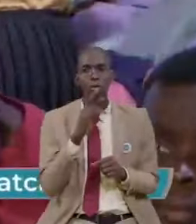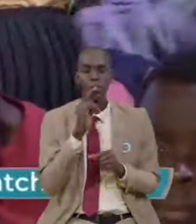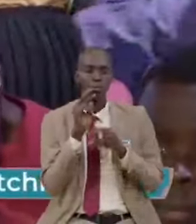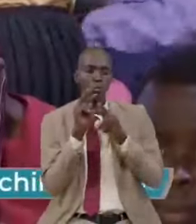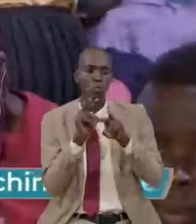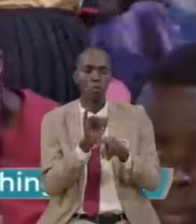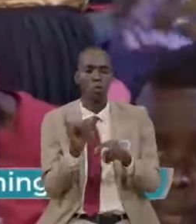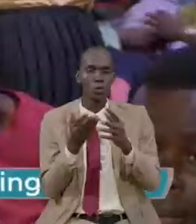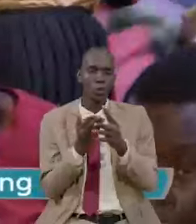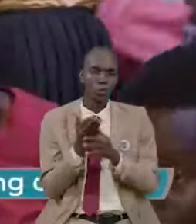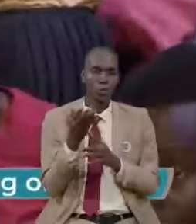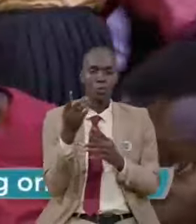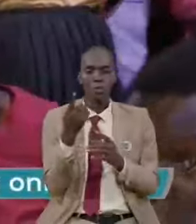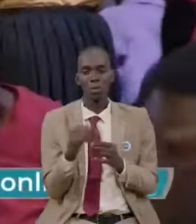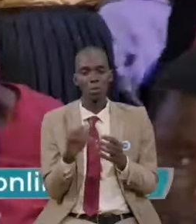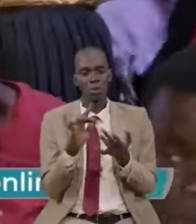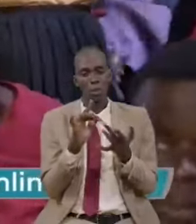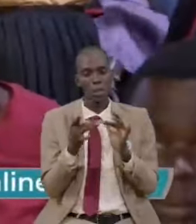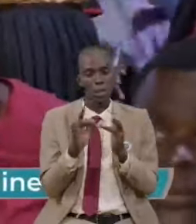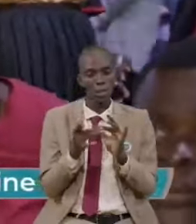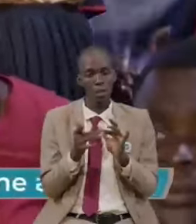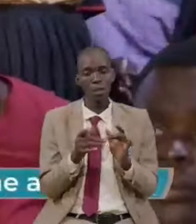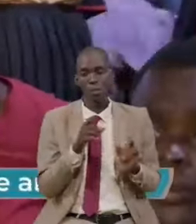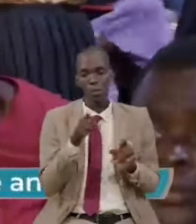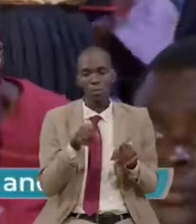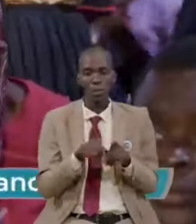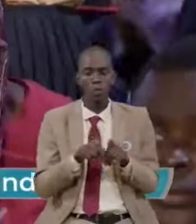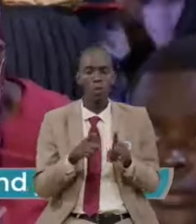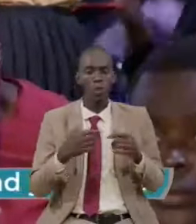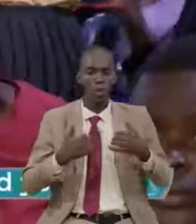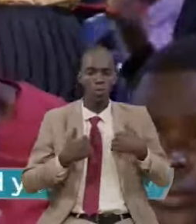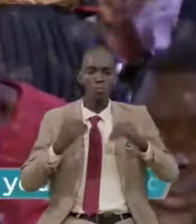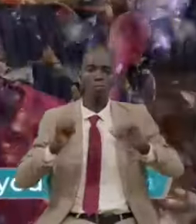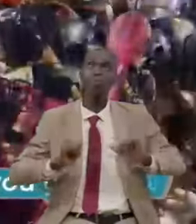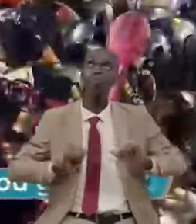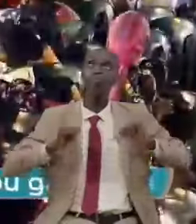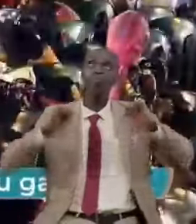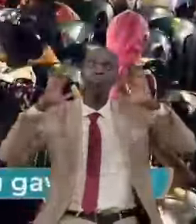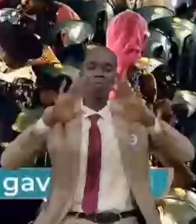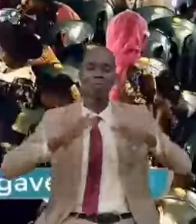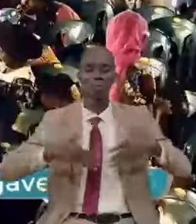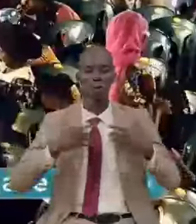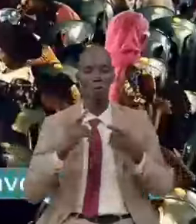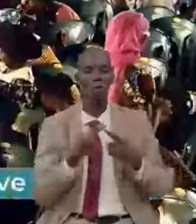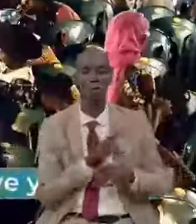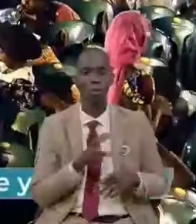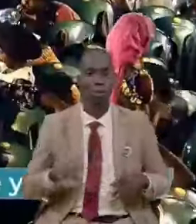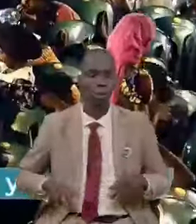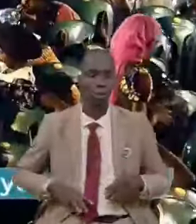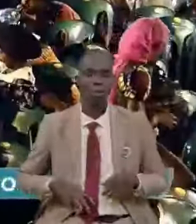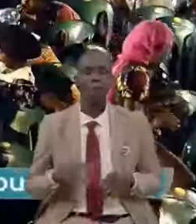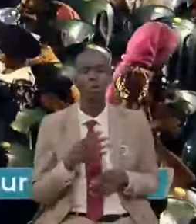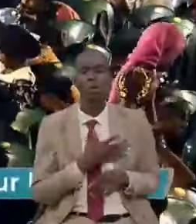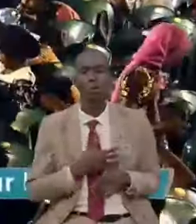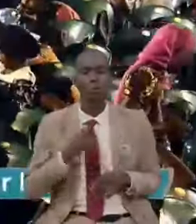brethren that made decision for Christ, those who are watching online and gave your life to